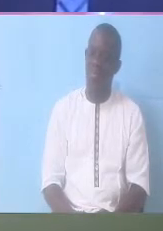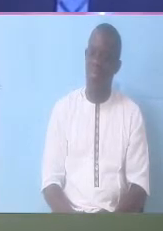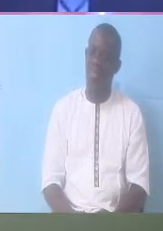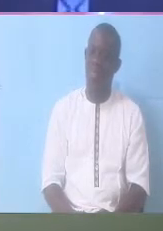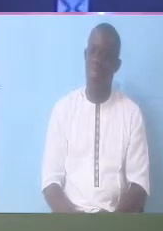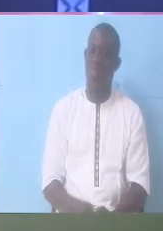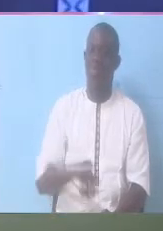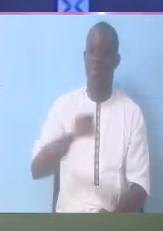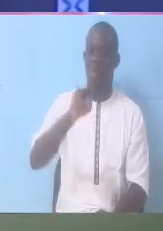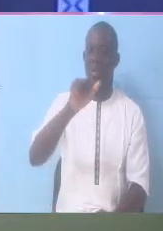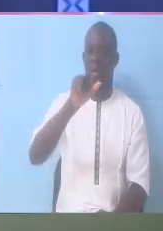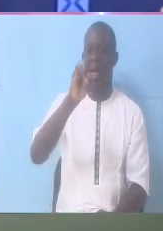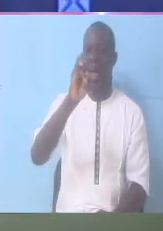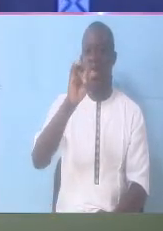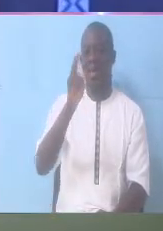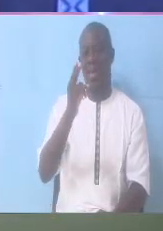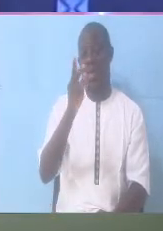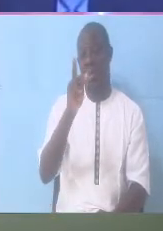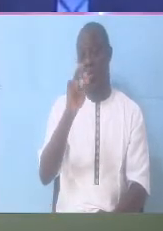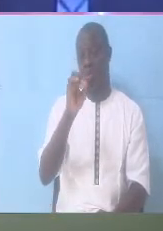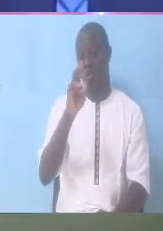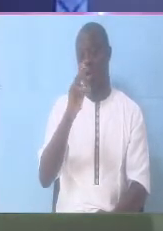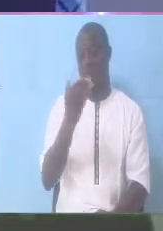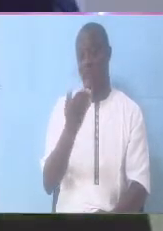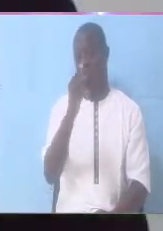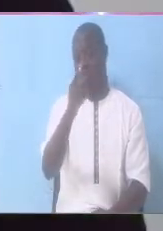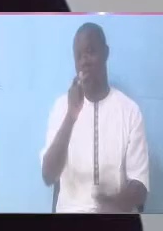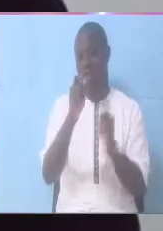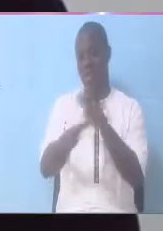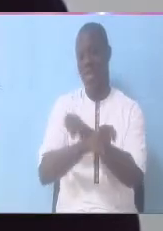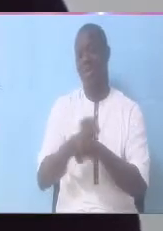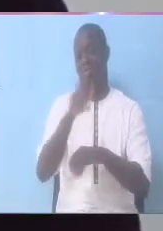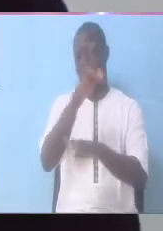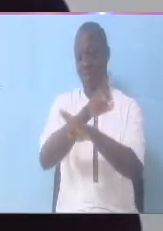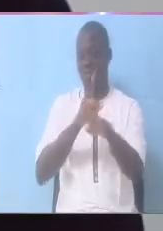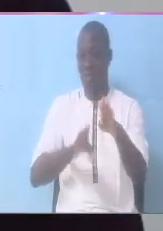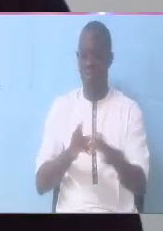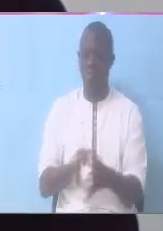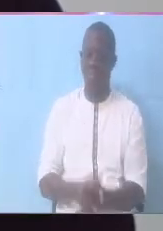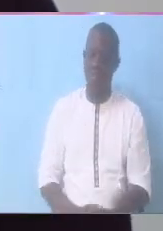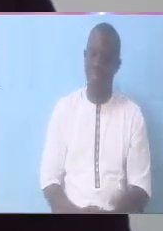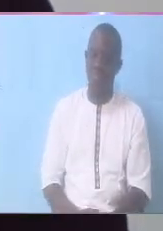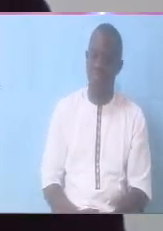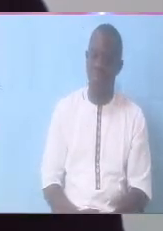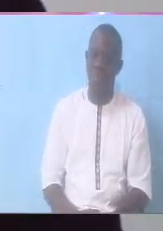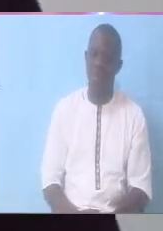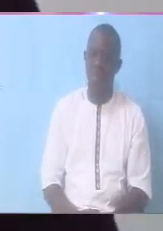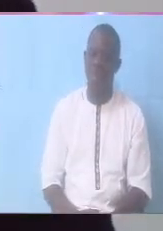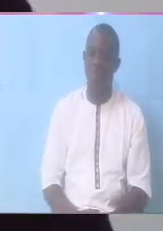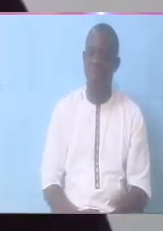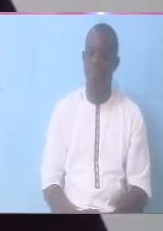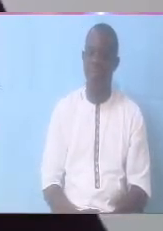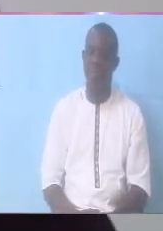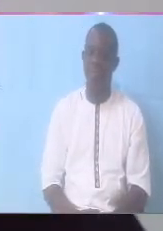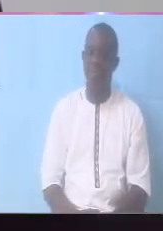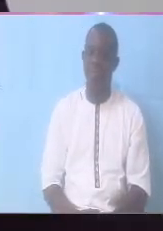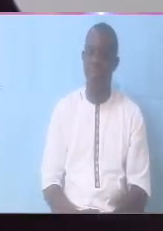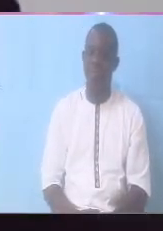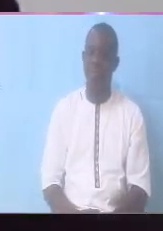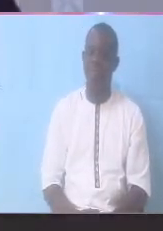Saihou, you are changing. Listen, they were being executed. He knew about it. Yes, of course, on his